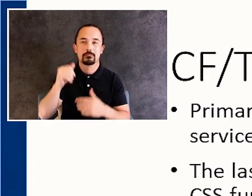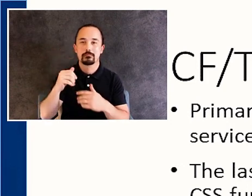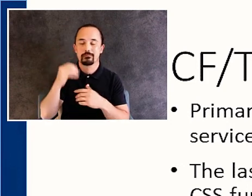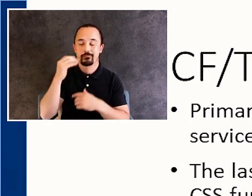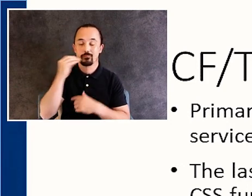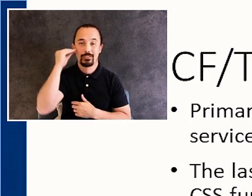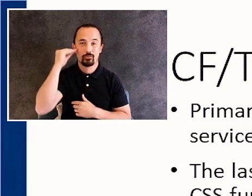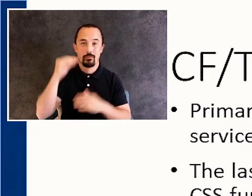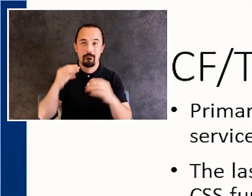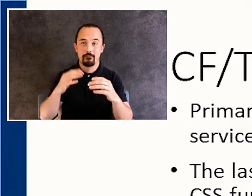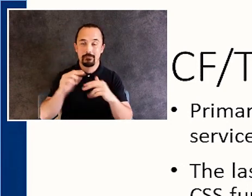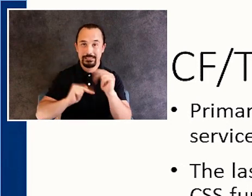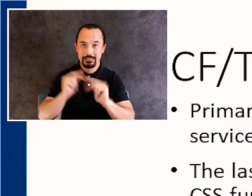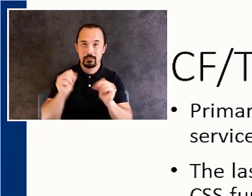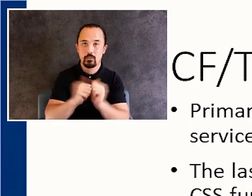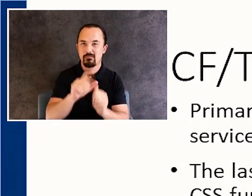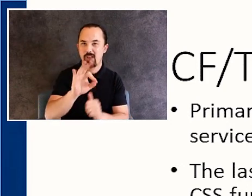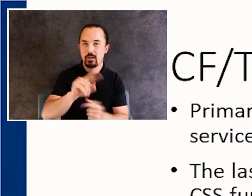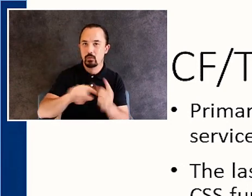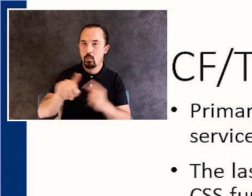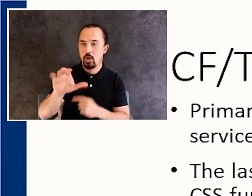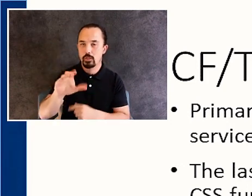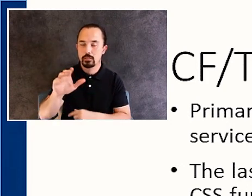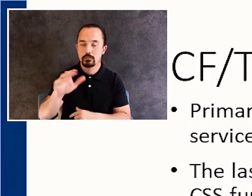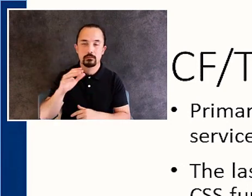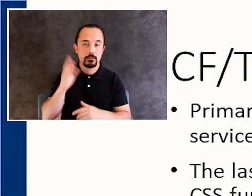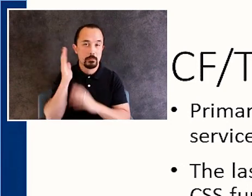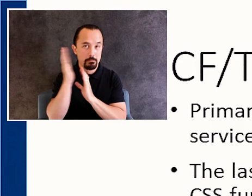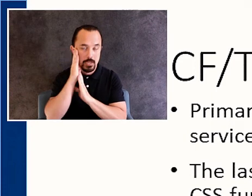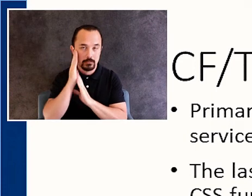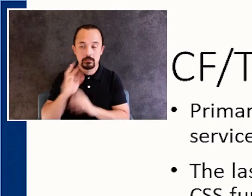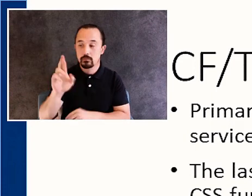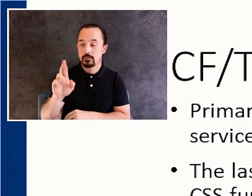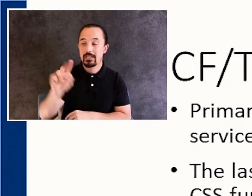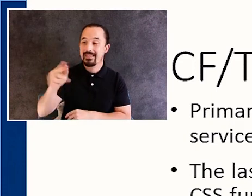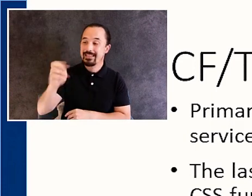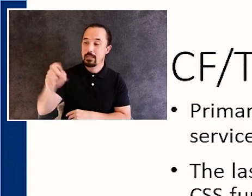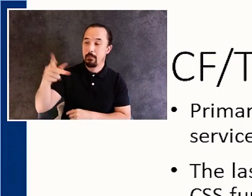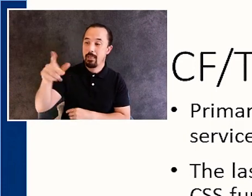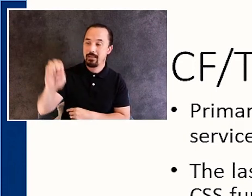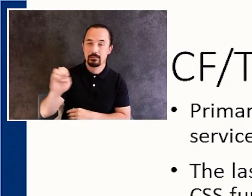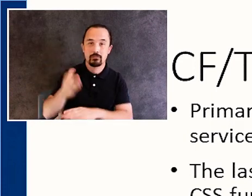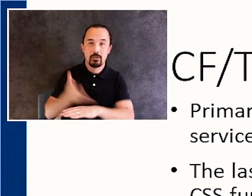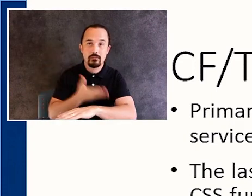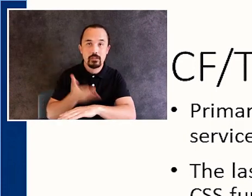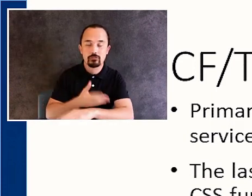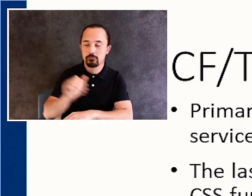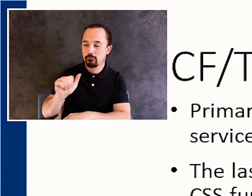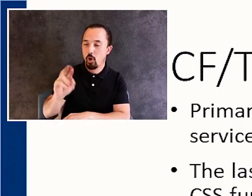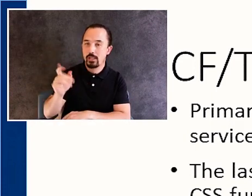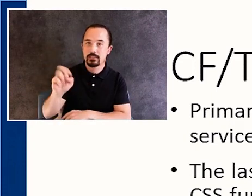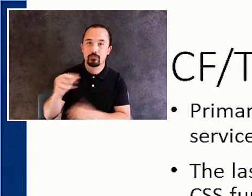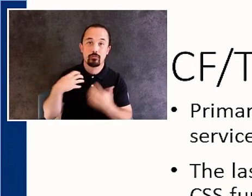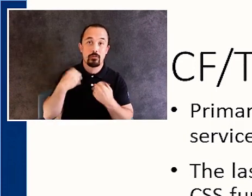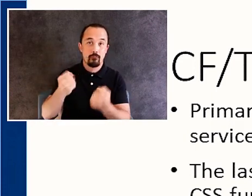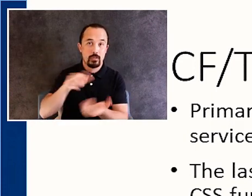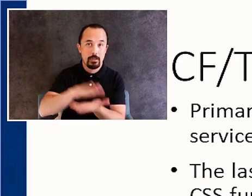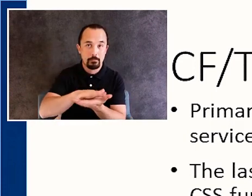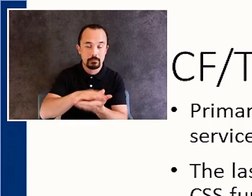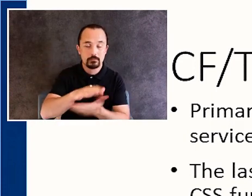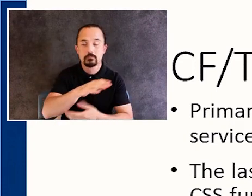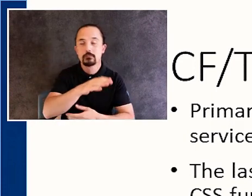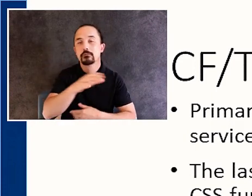beds, Riverside's The Place renovation, an Arlington Recovery Community Campus,